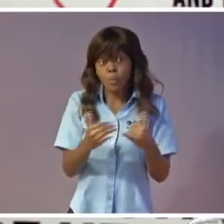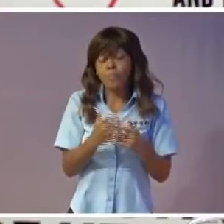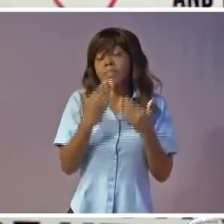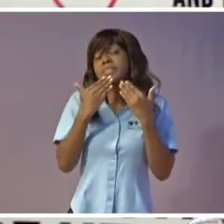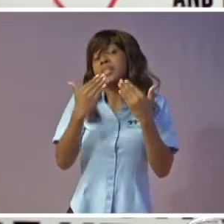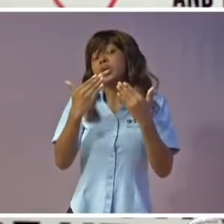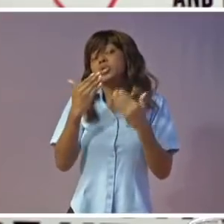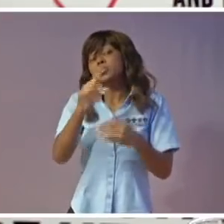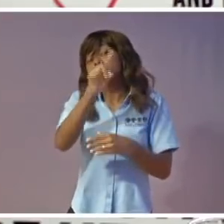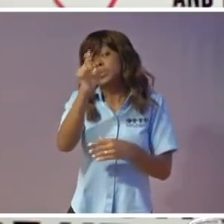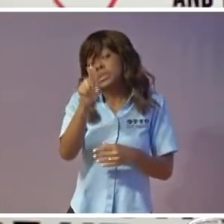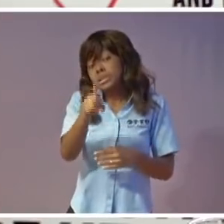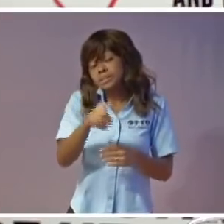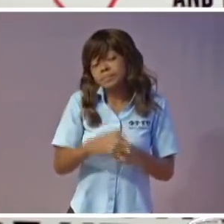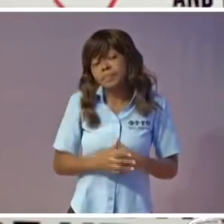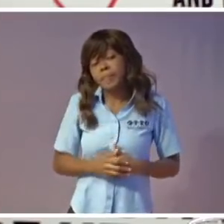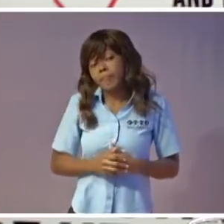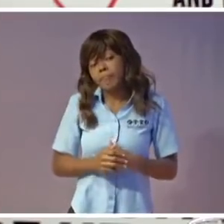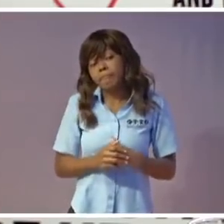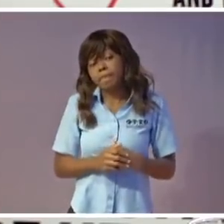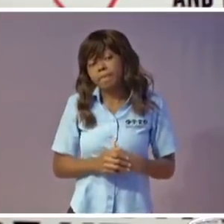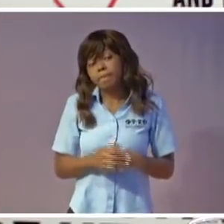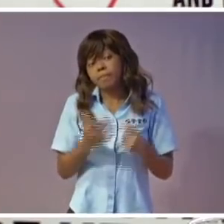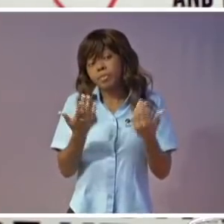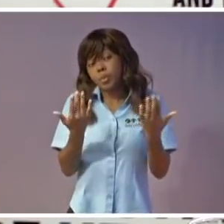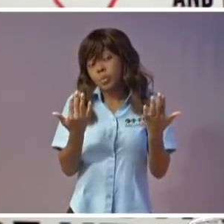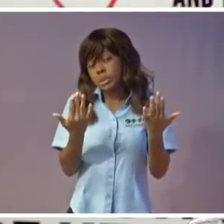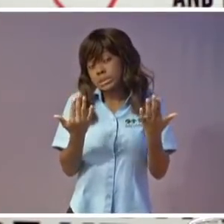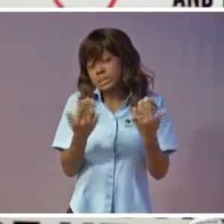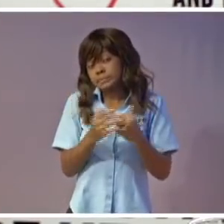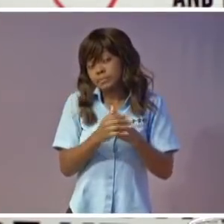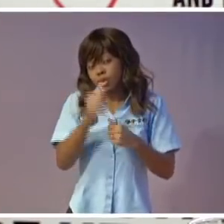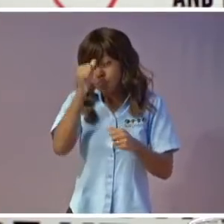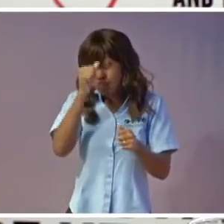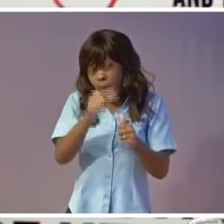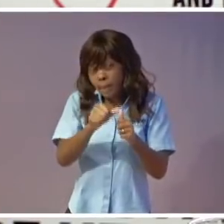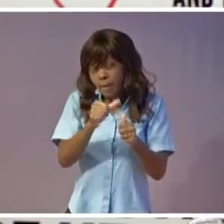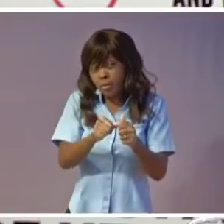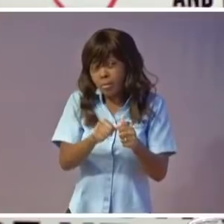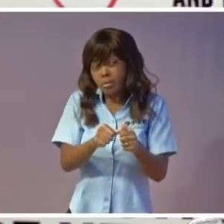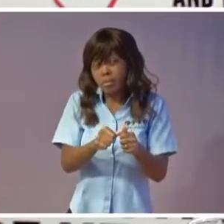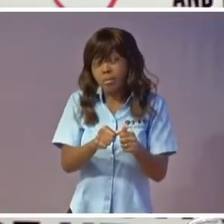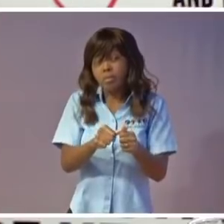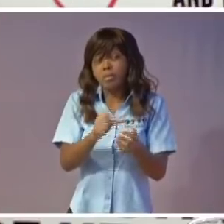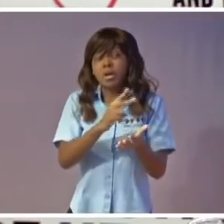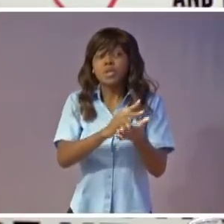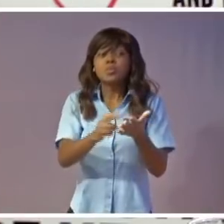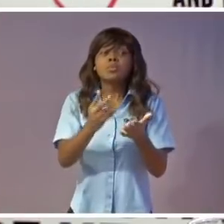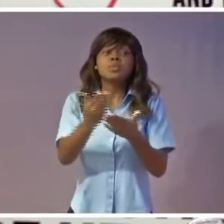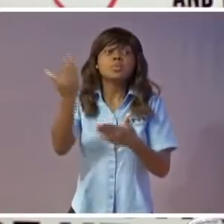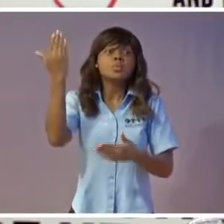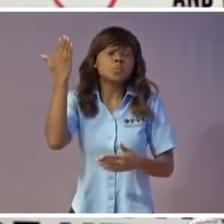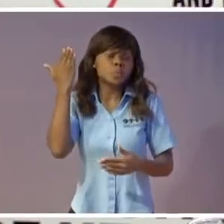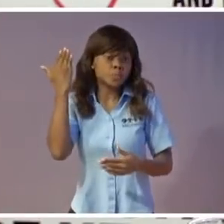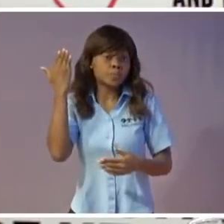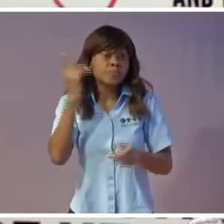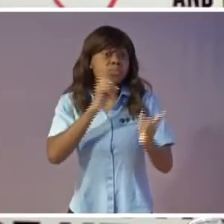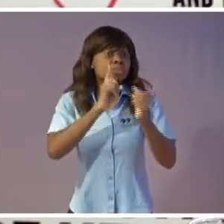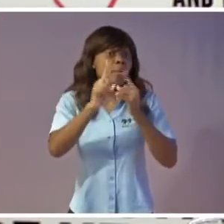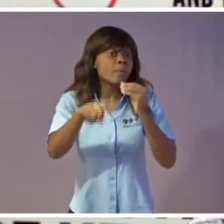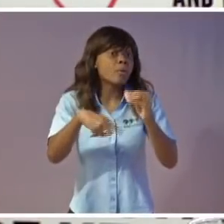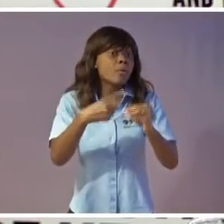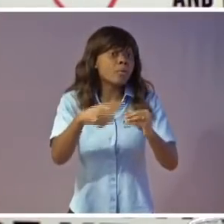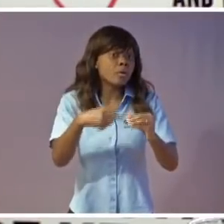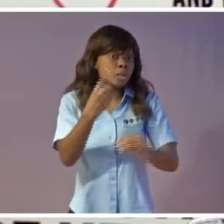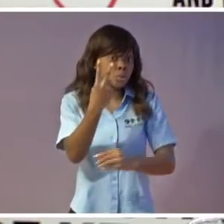Minister's press conference a couple of weeks ago. As we stated earlier, there are two parts to this. One, the